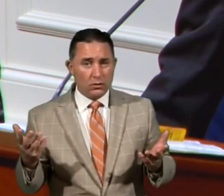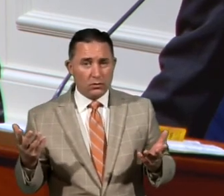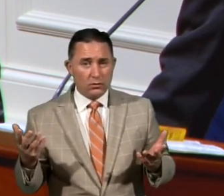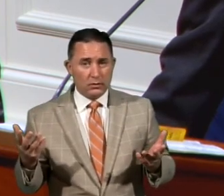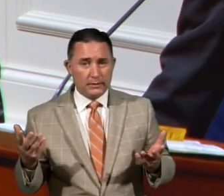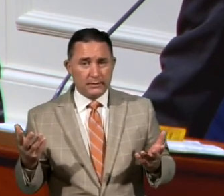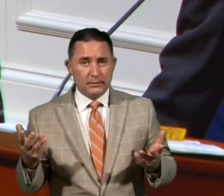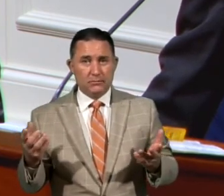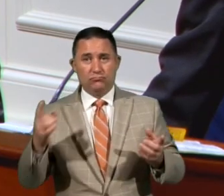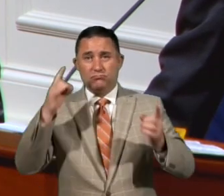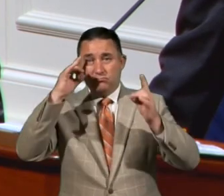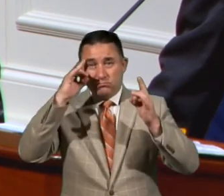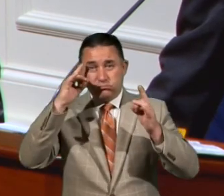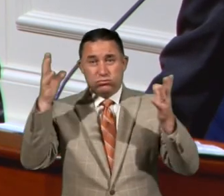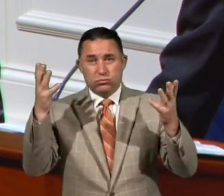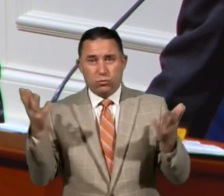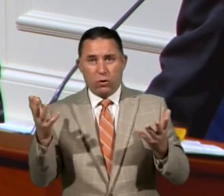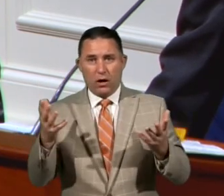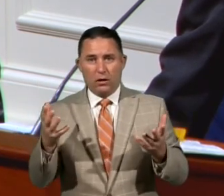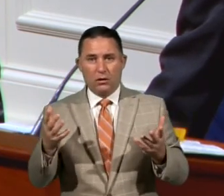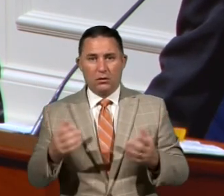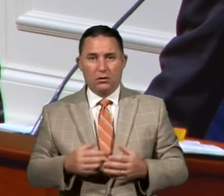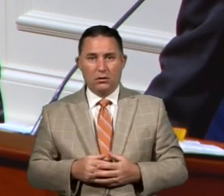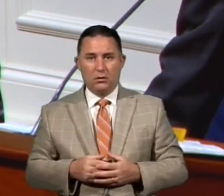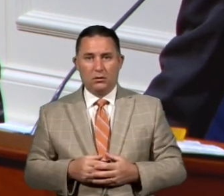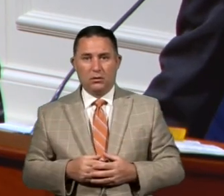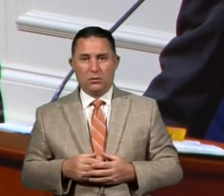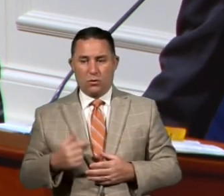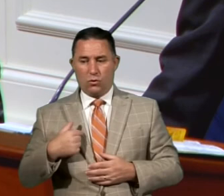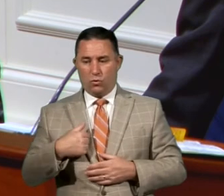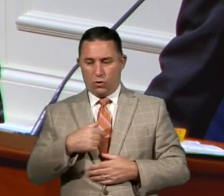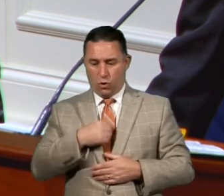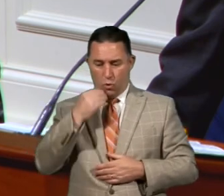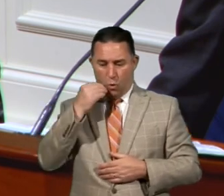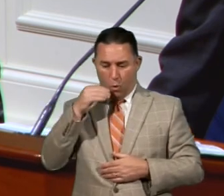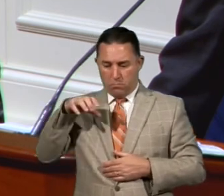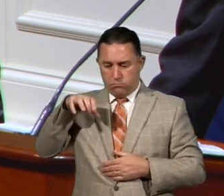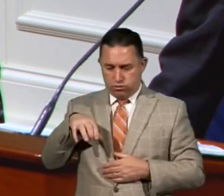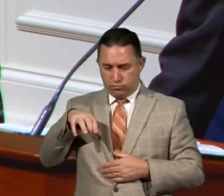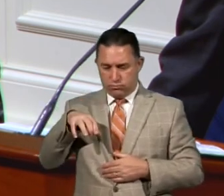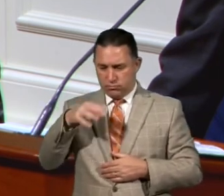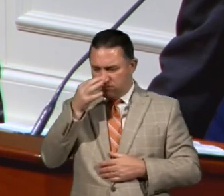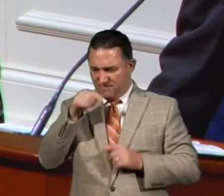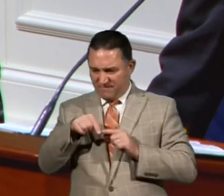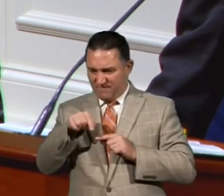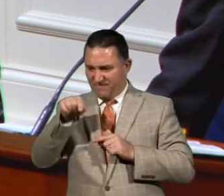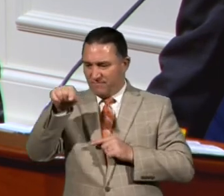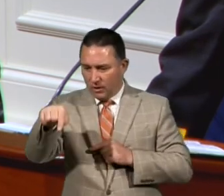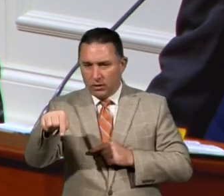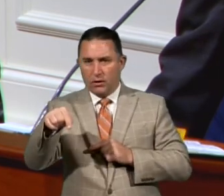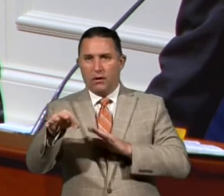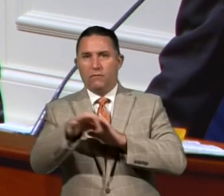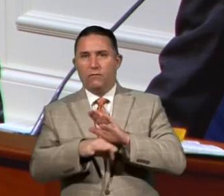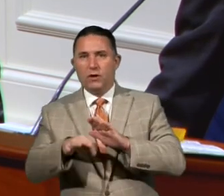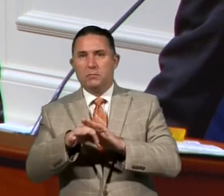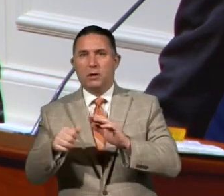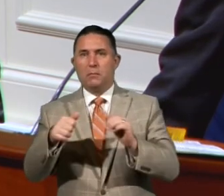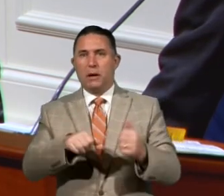She said, what's tragic is our home was on a block with a fundamental Baptist